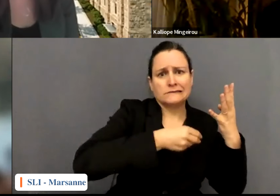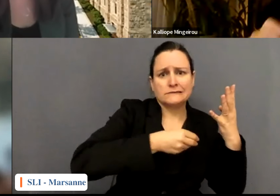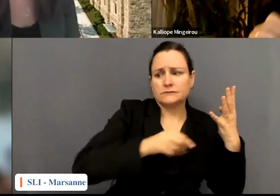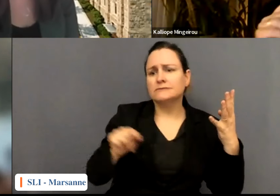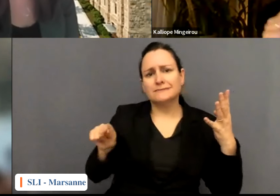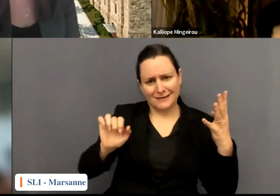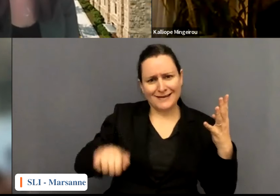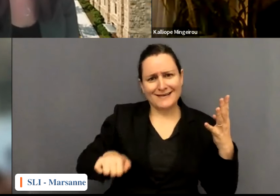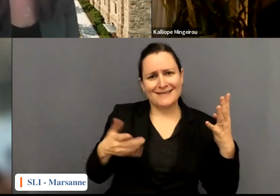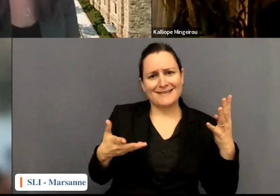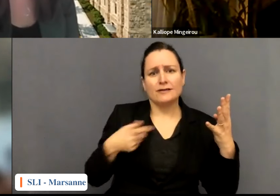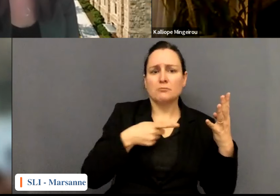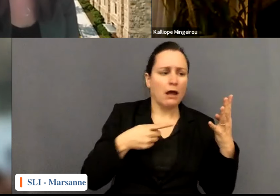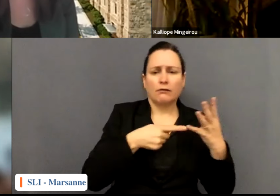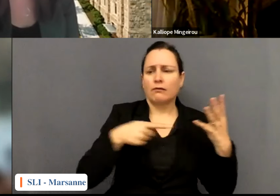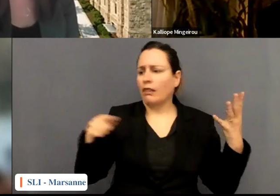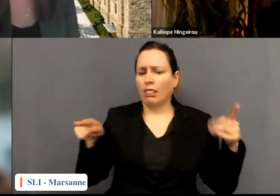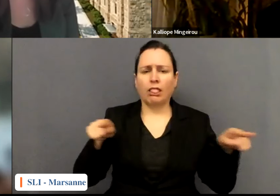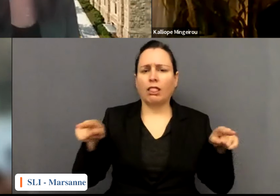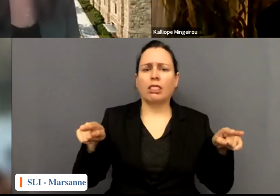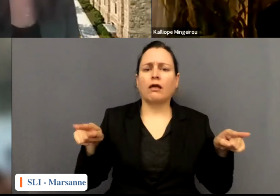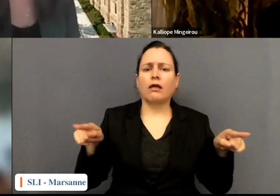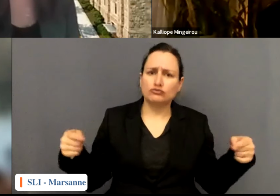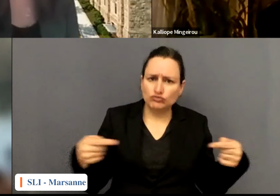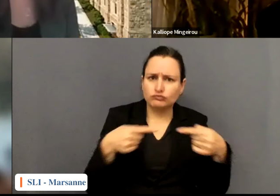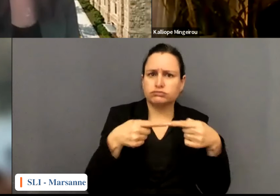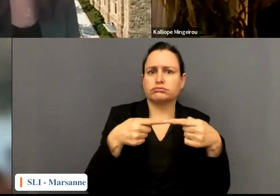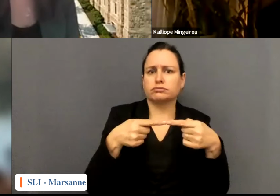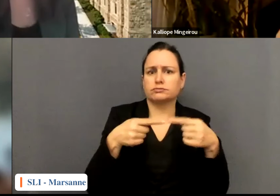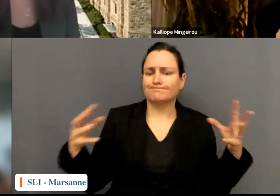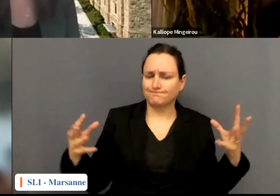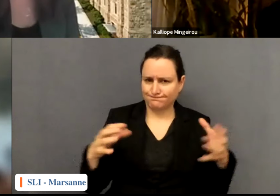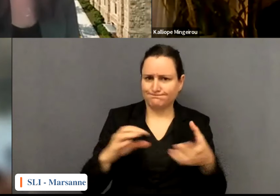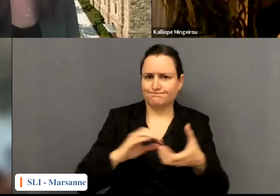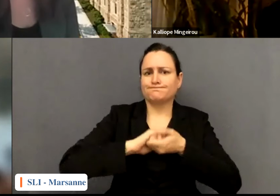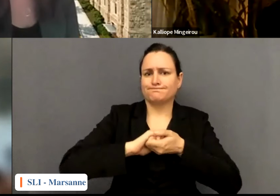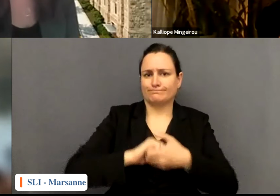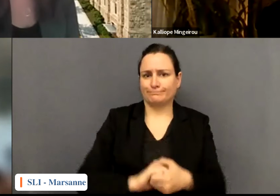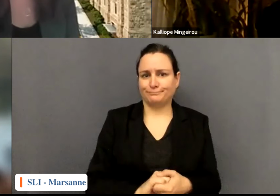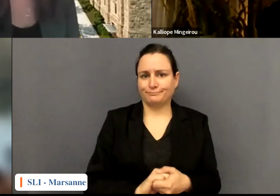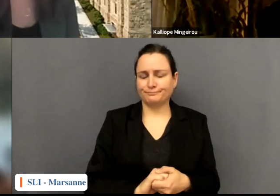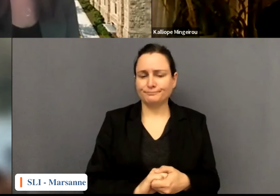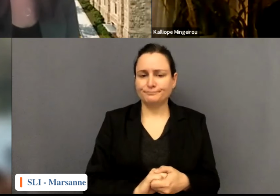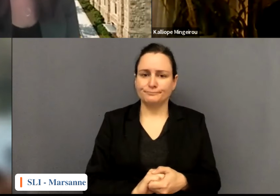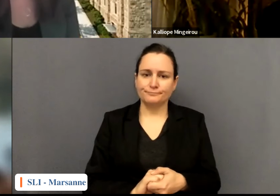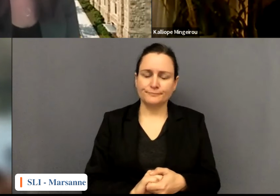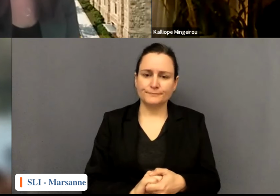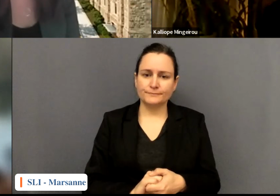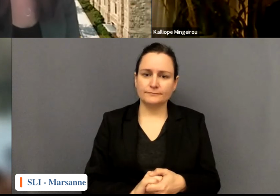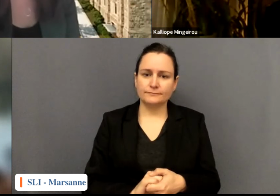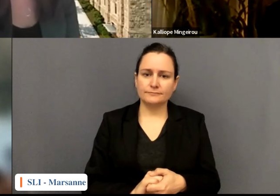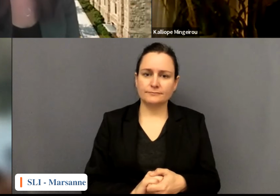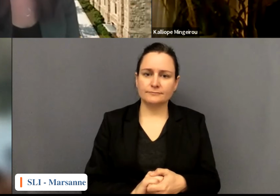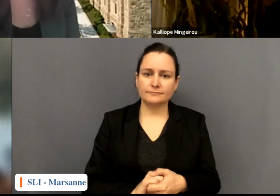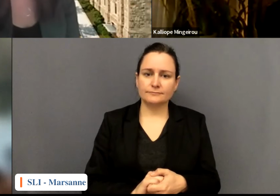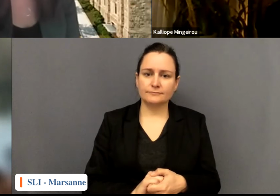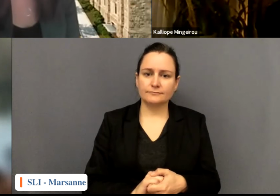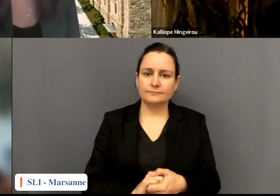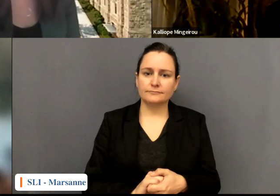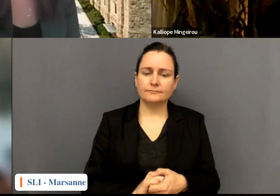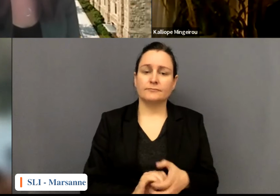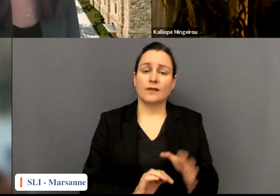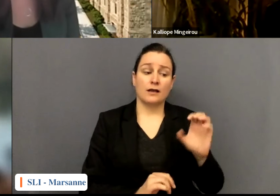clear. The second reflection that I would like to share with you on how we need to embed the social protection